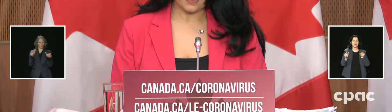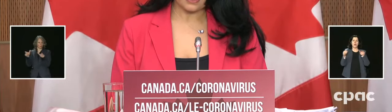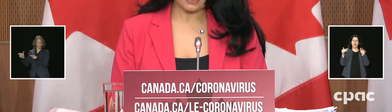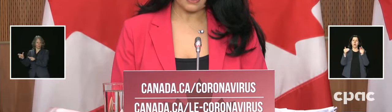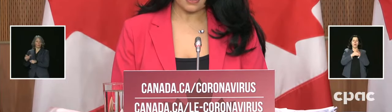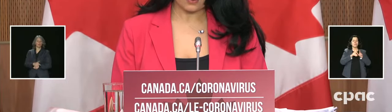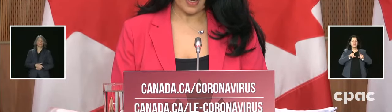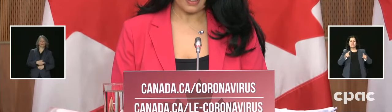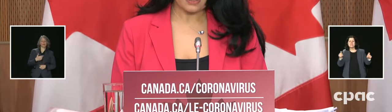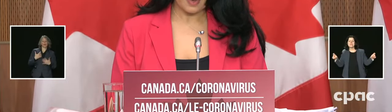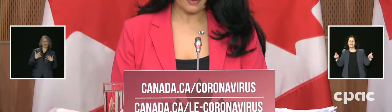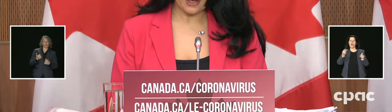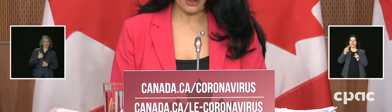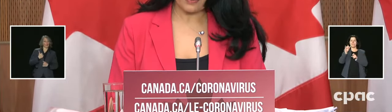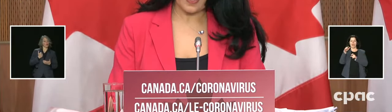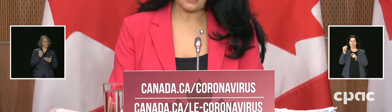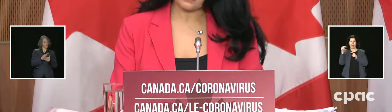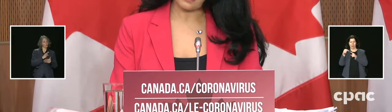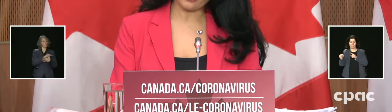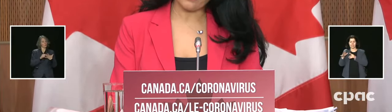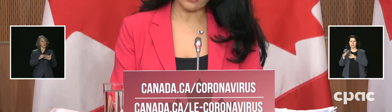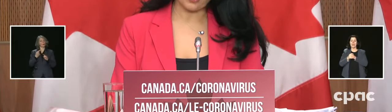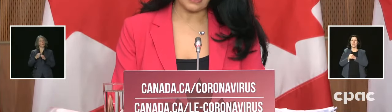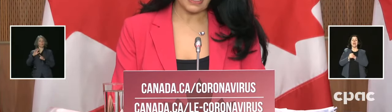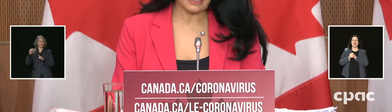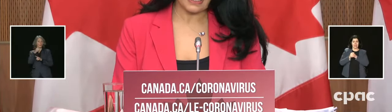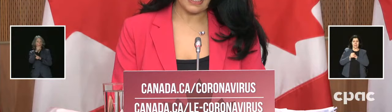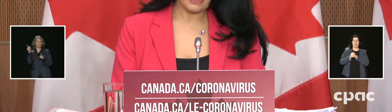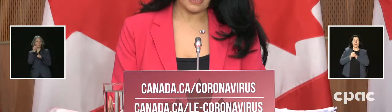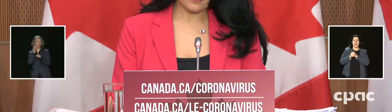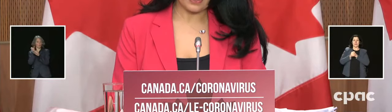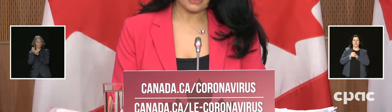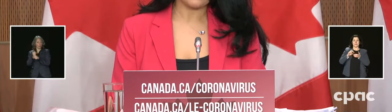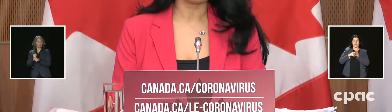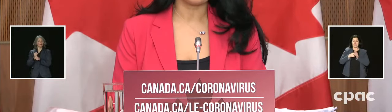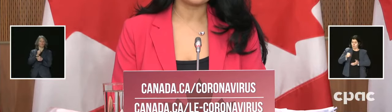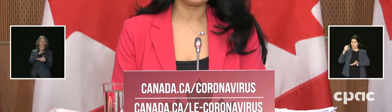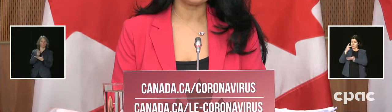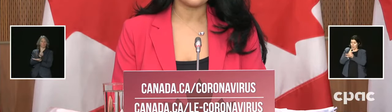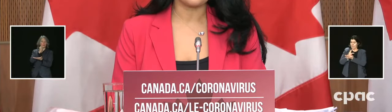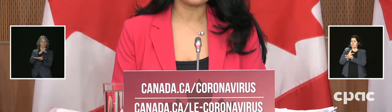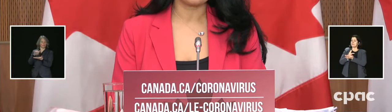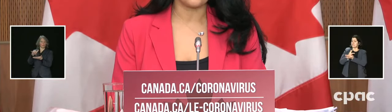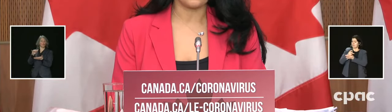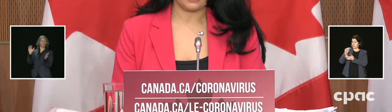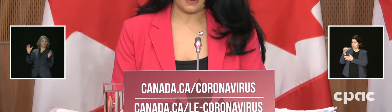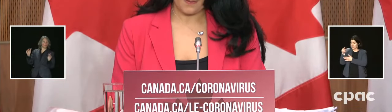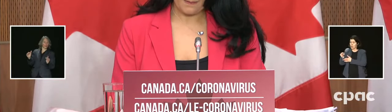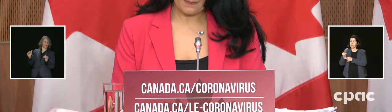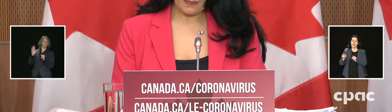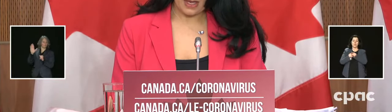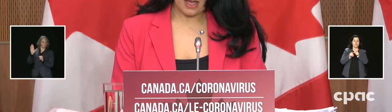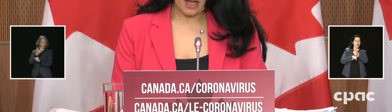COVID-19 vaccines, as well as the manufacturers of the vaccines under review to assess the efficacy of the vaccine against